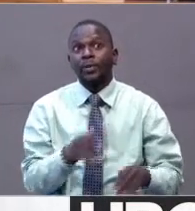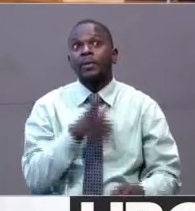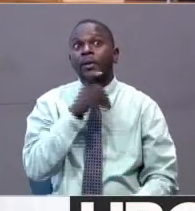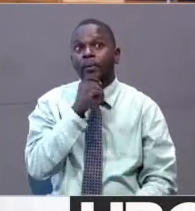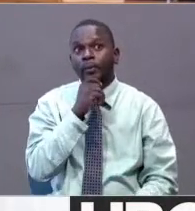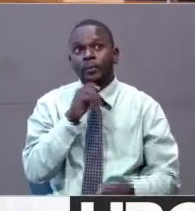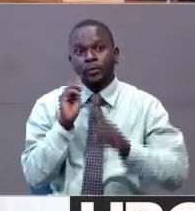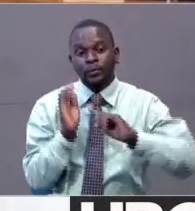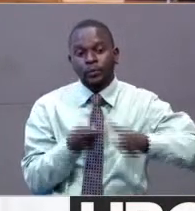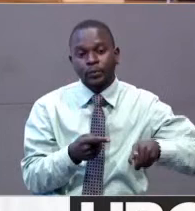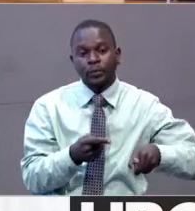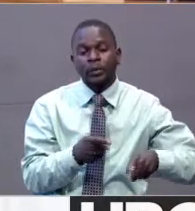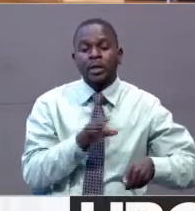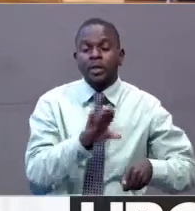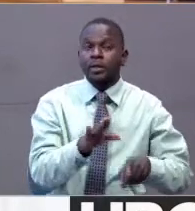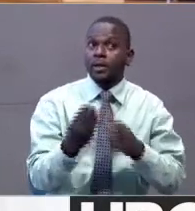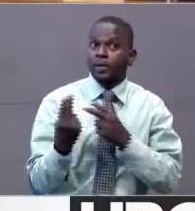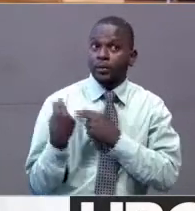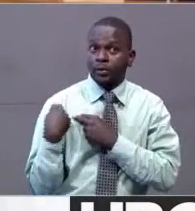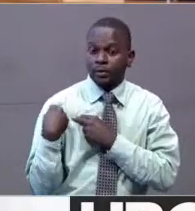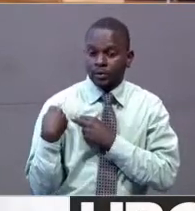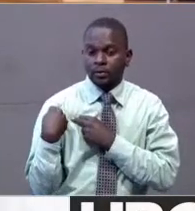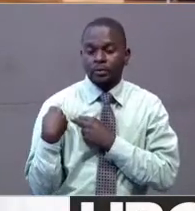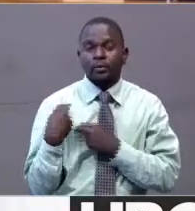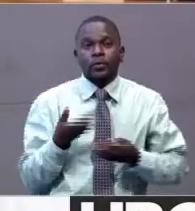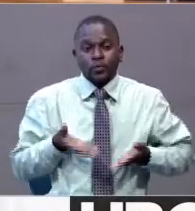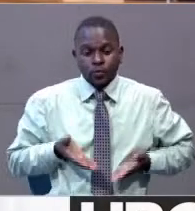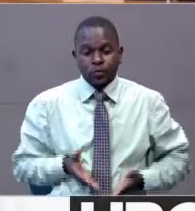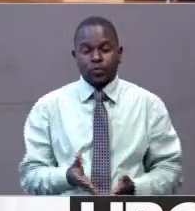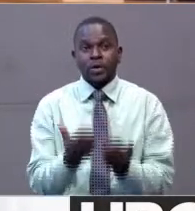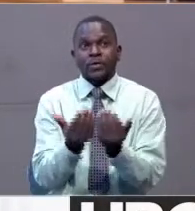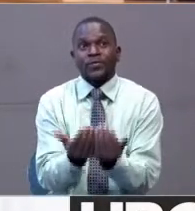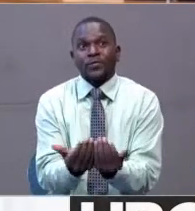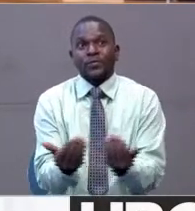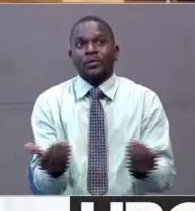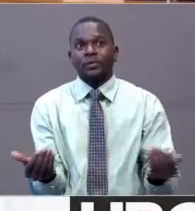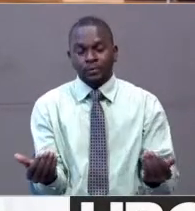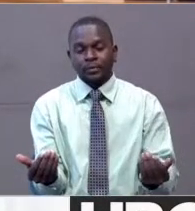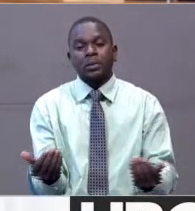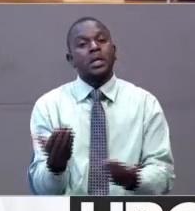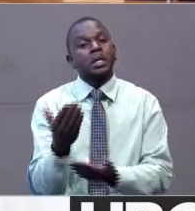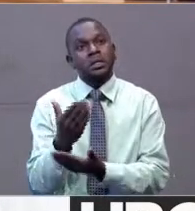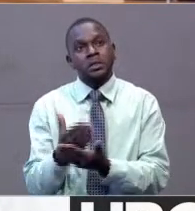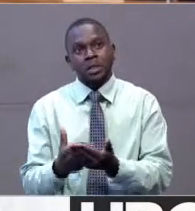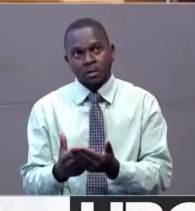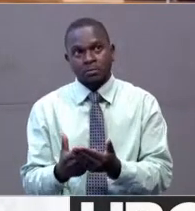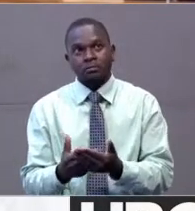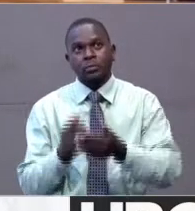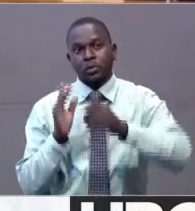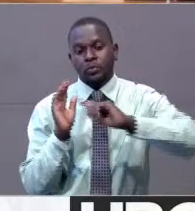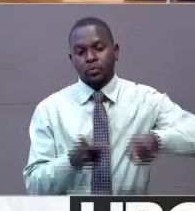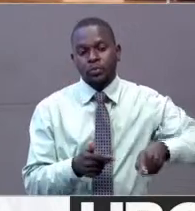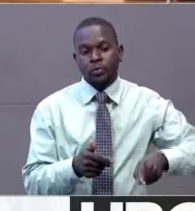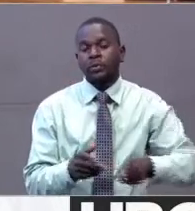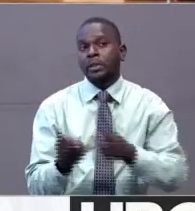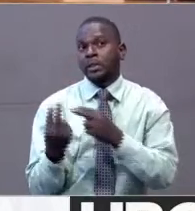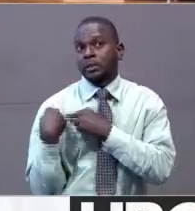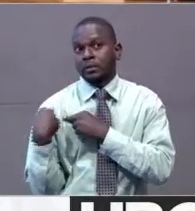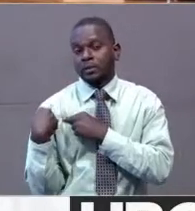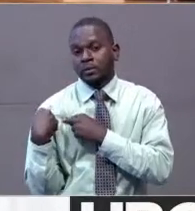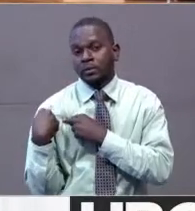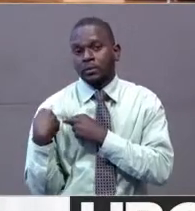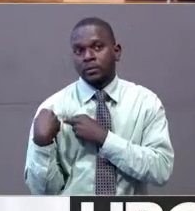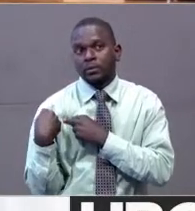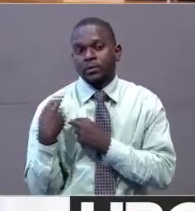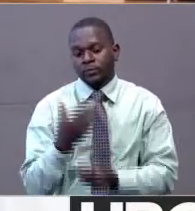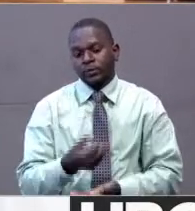who have abandoned their duties. They have produced children and some of them are abandoning the responsibility